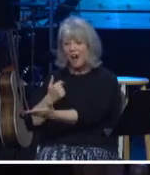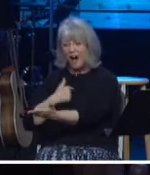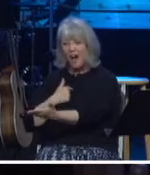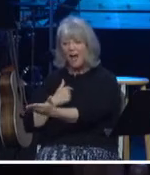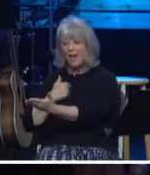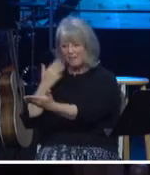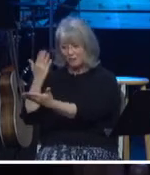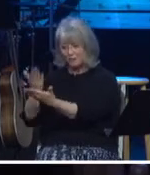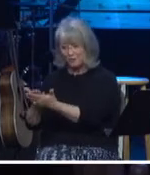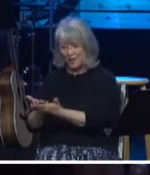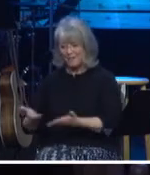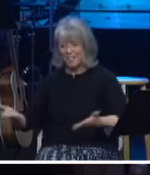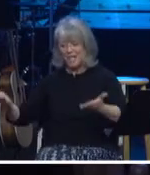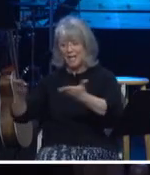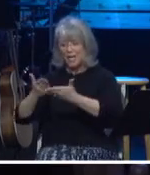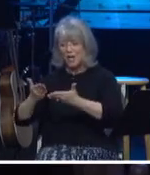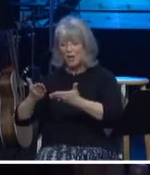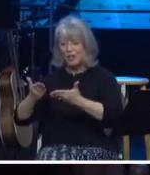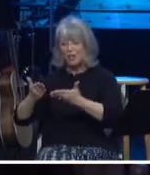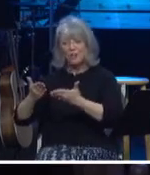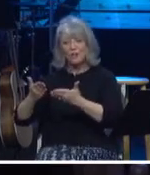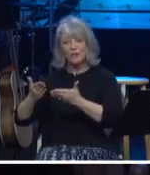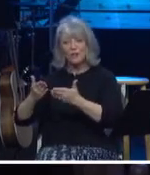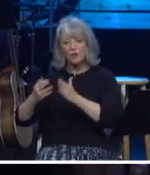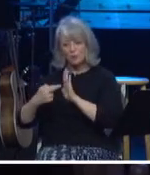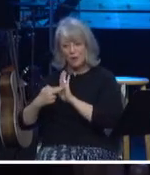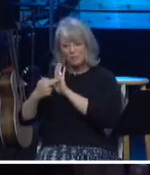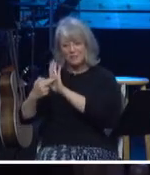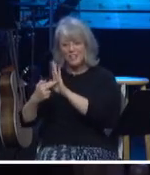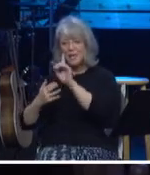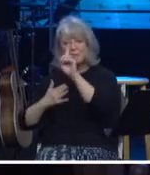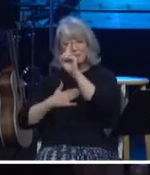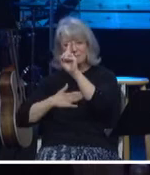name and you do not receive me.